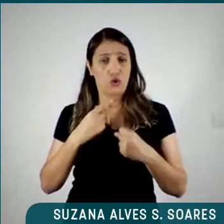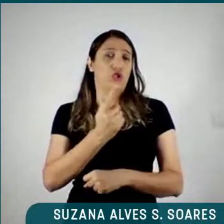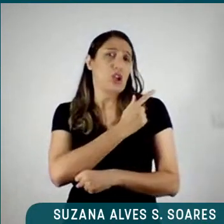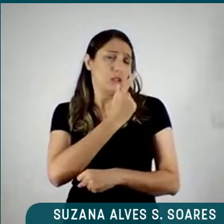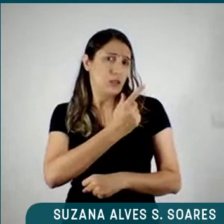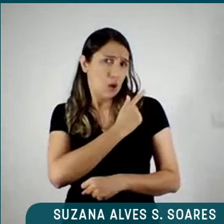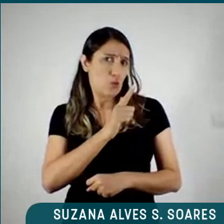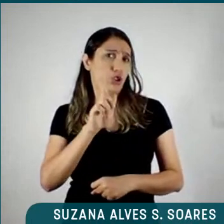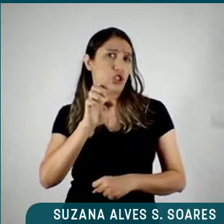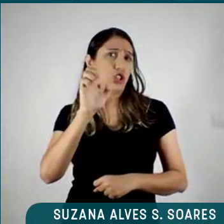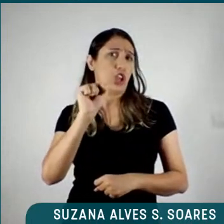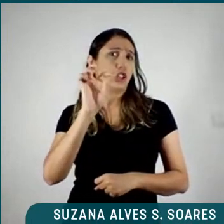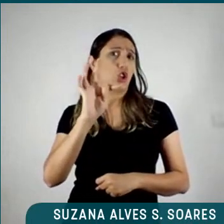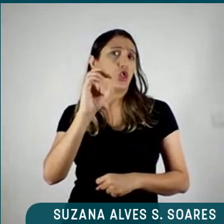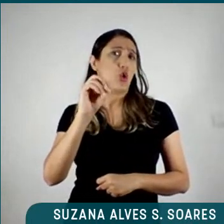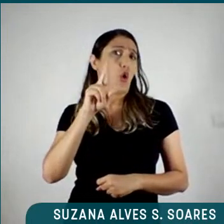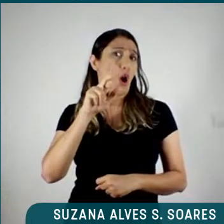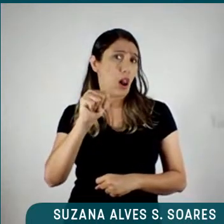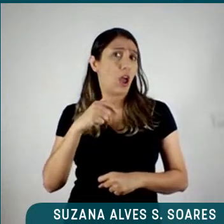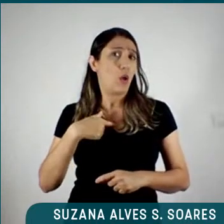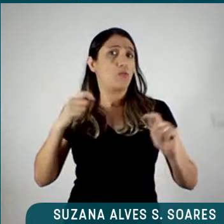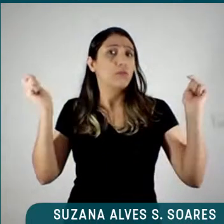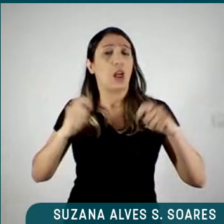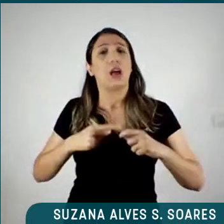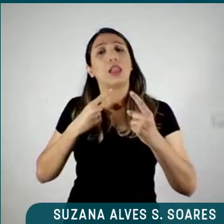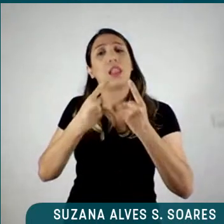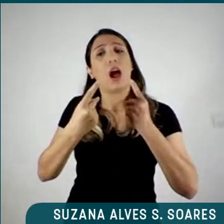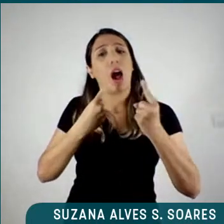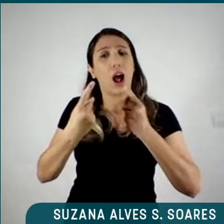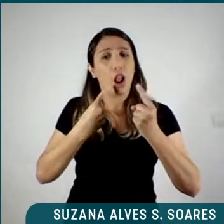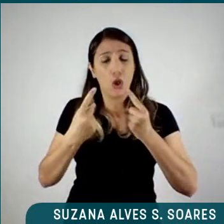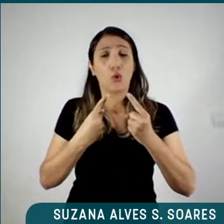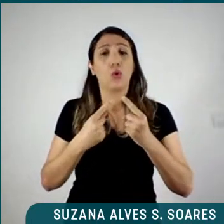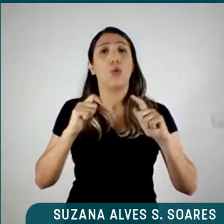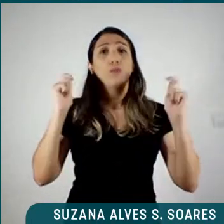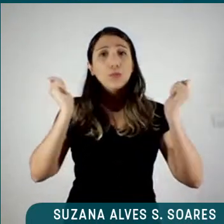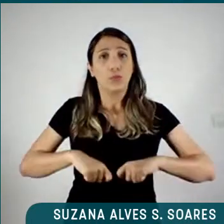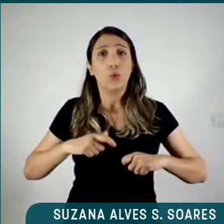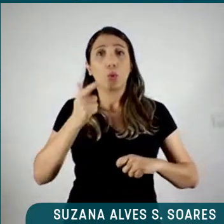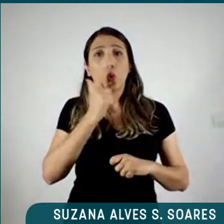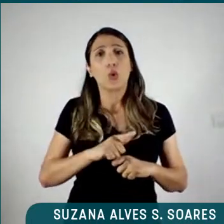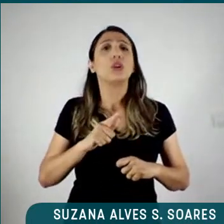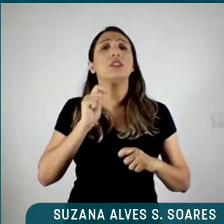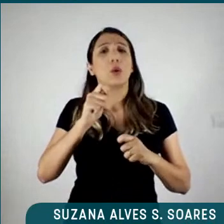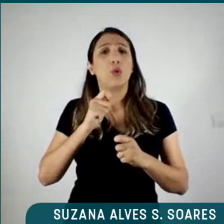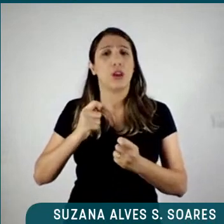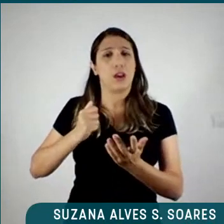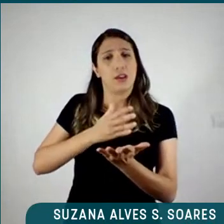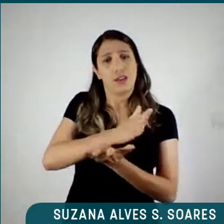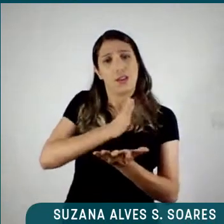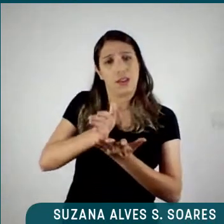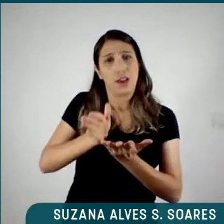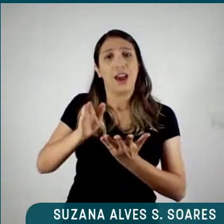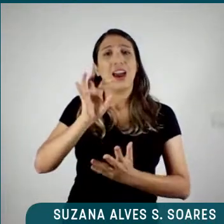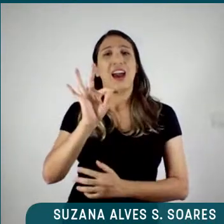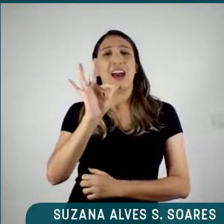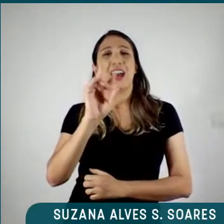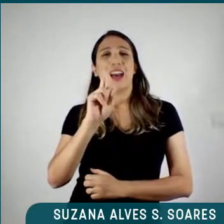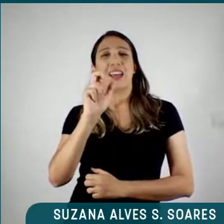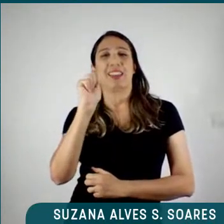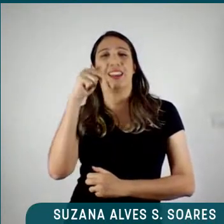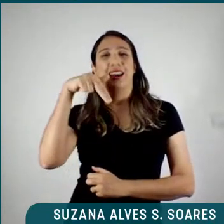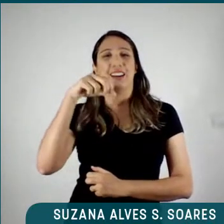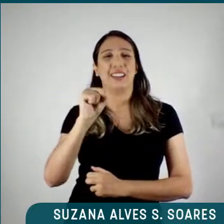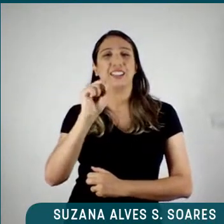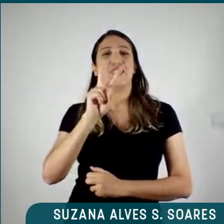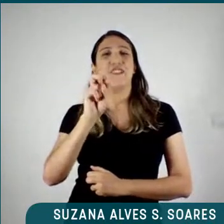and I have to think, me, myself, as a manager, how can